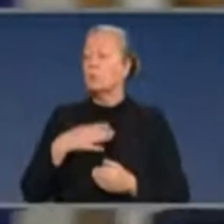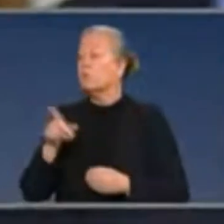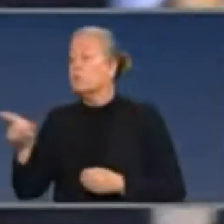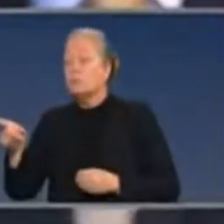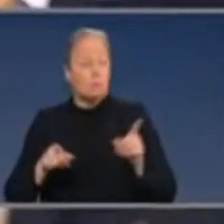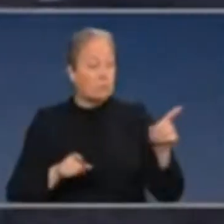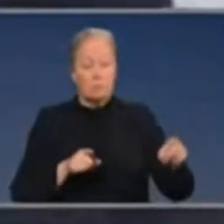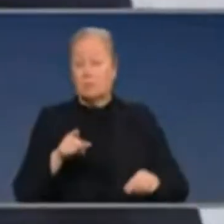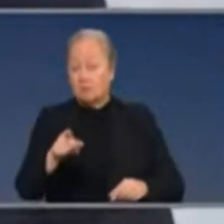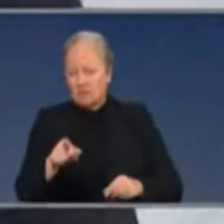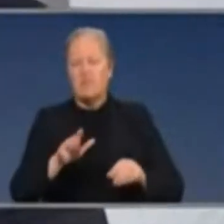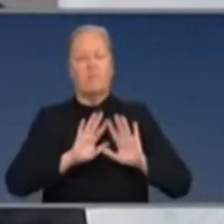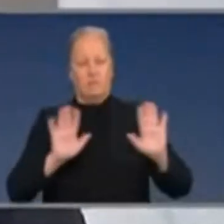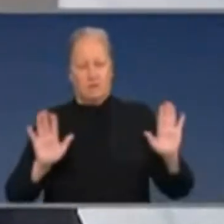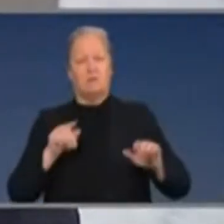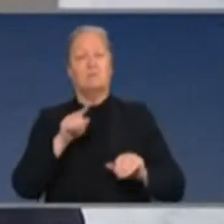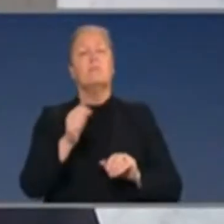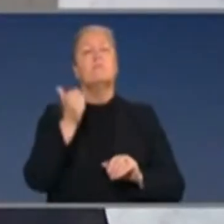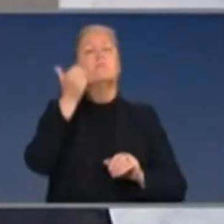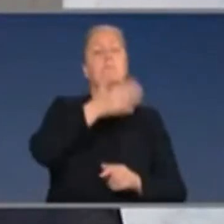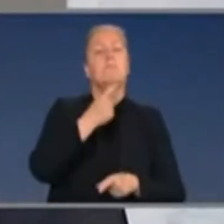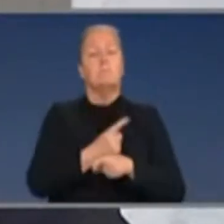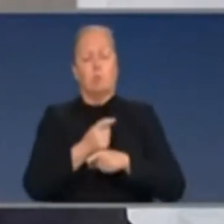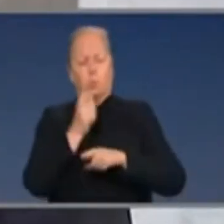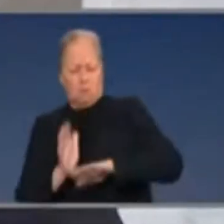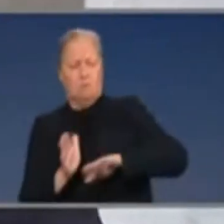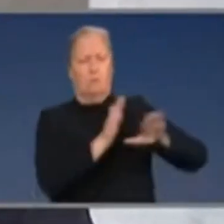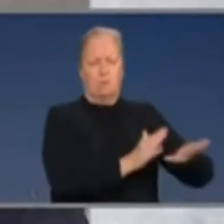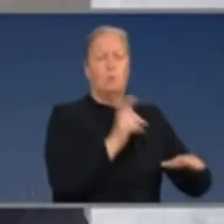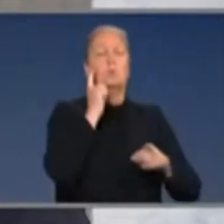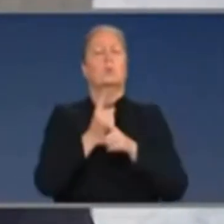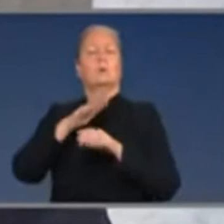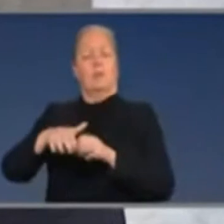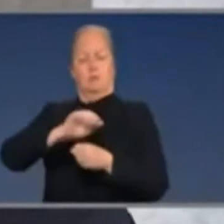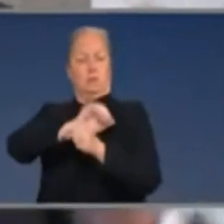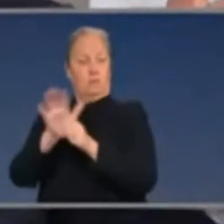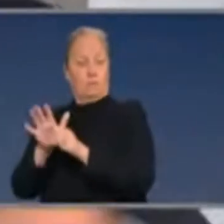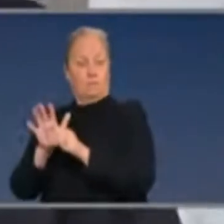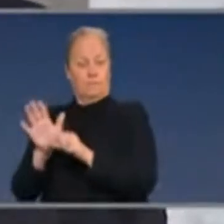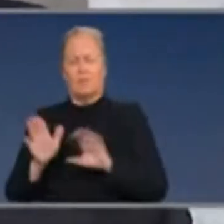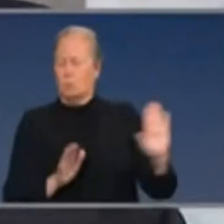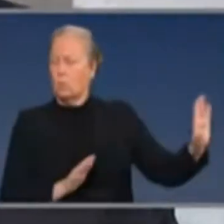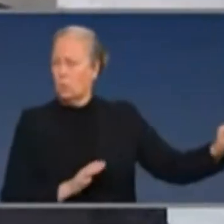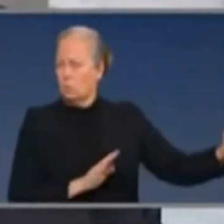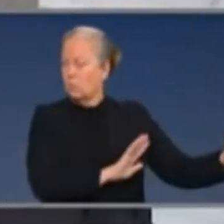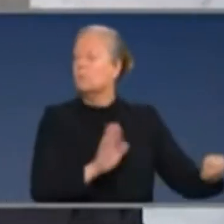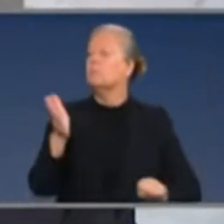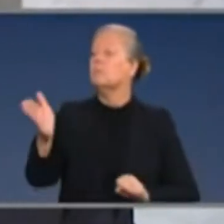and then we'll go to Kath, and then we'll have to draw that part of the press conference to a close, and then I'll move to the pandemic. I've got a question on Victoria as well. Okay, well, okay, wait,